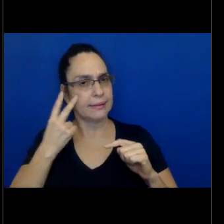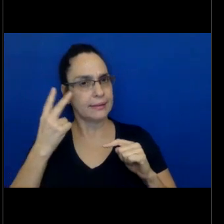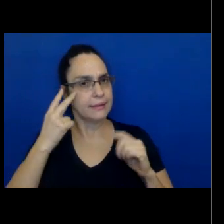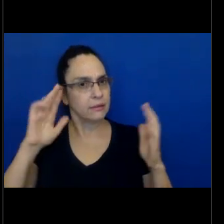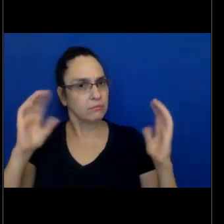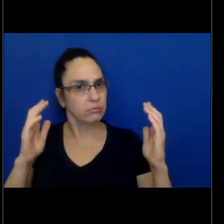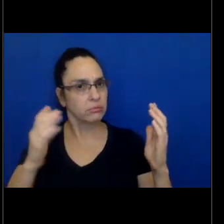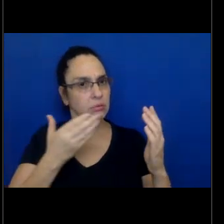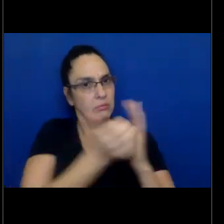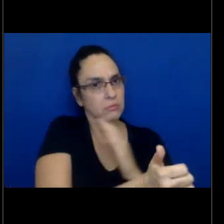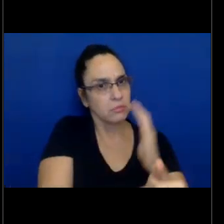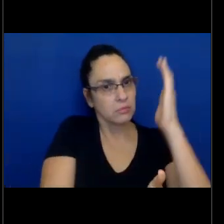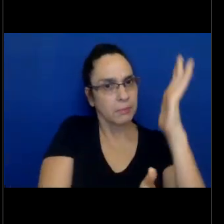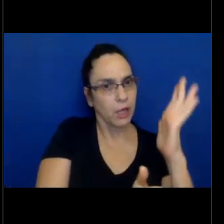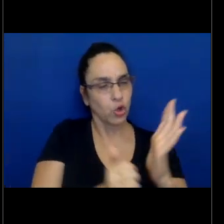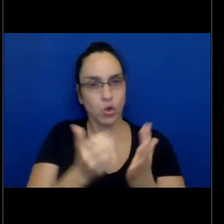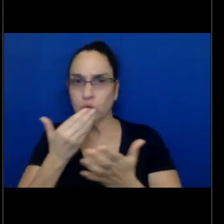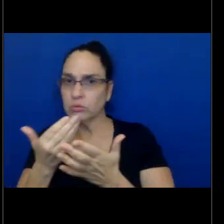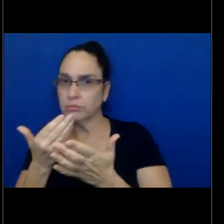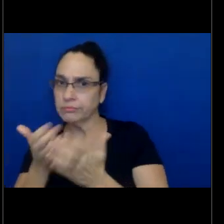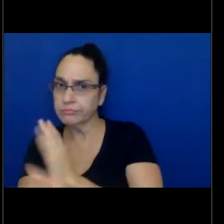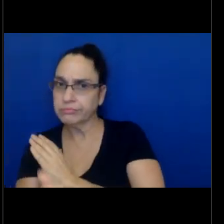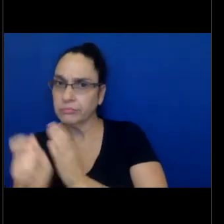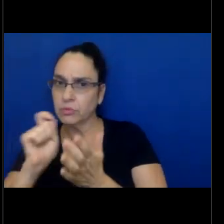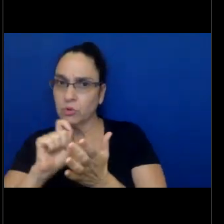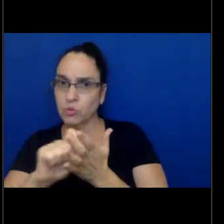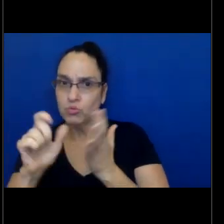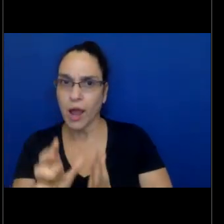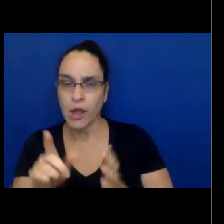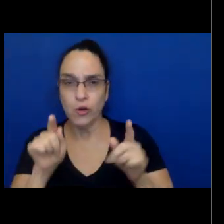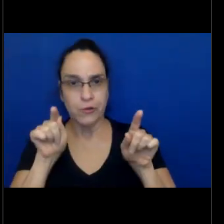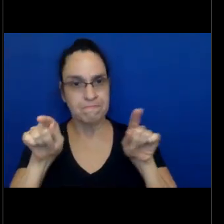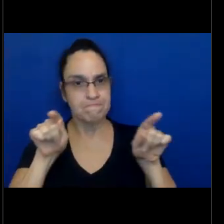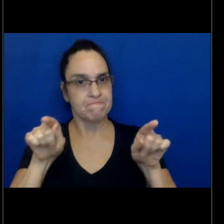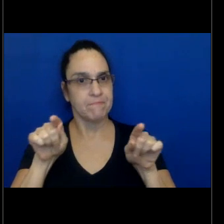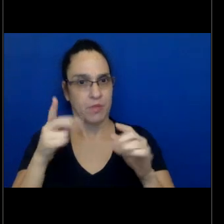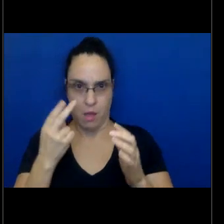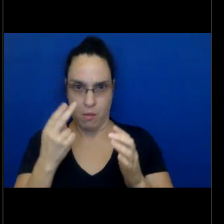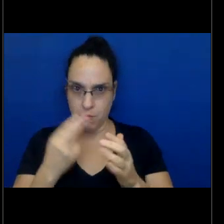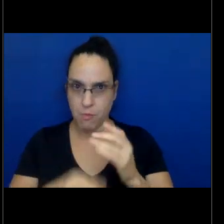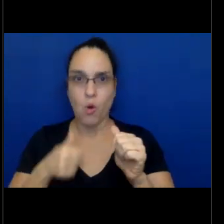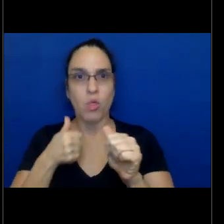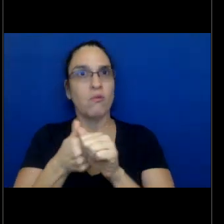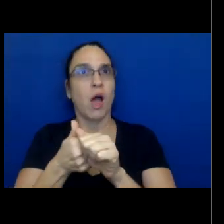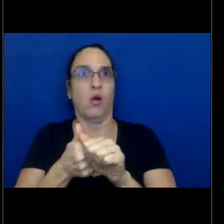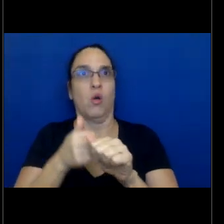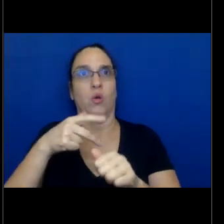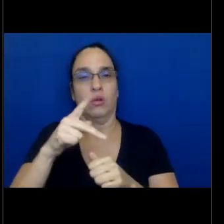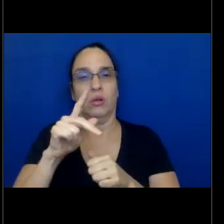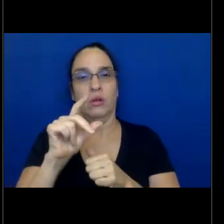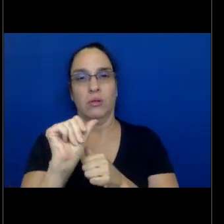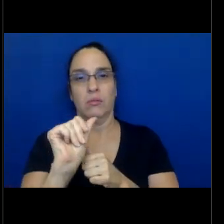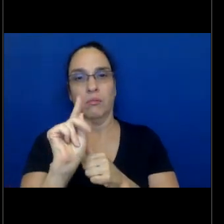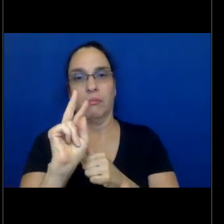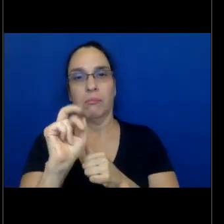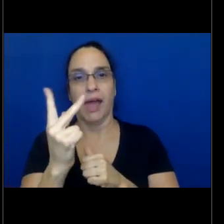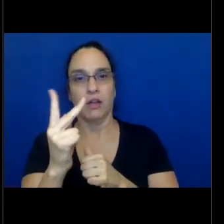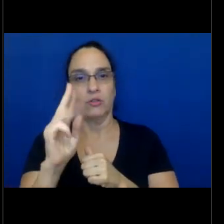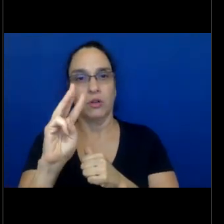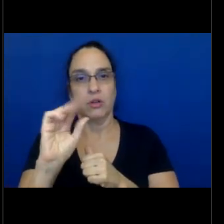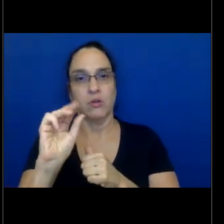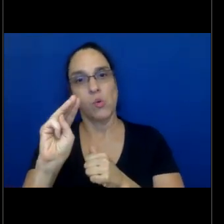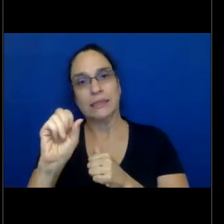speaker had been able to distill his wisdom for us over the years. The other thing